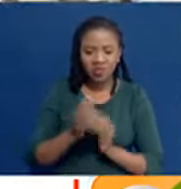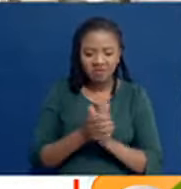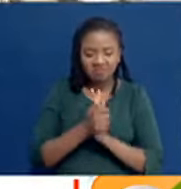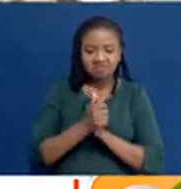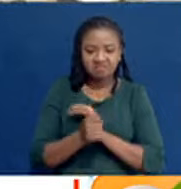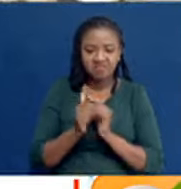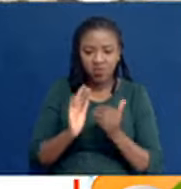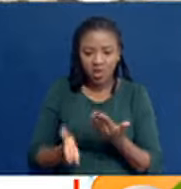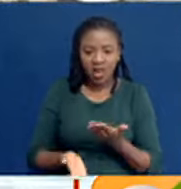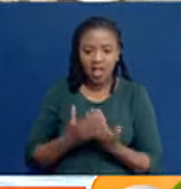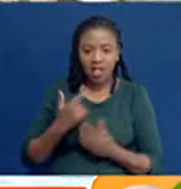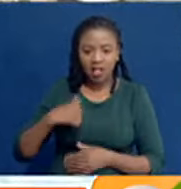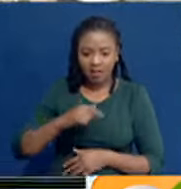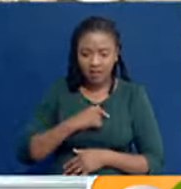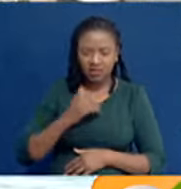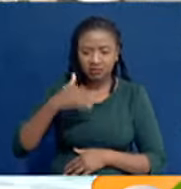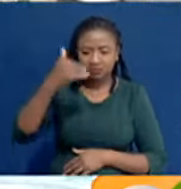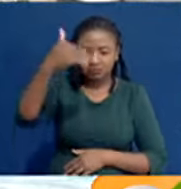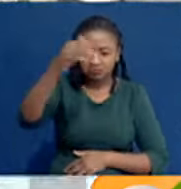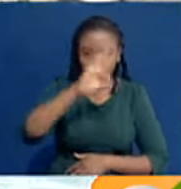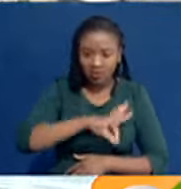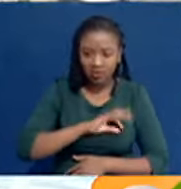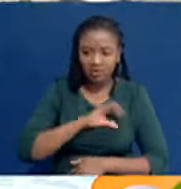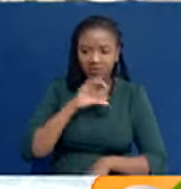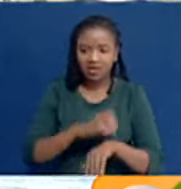vitakuja kutusaidia hapo baadaye, hasa